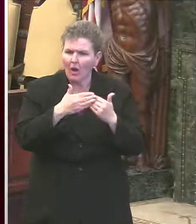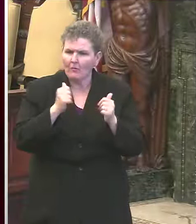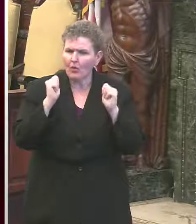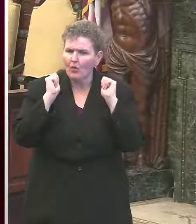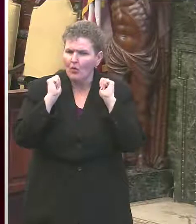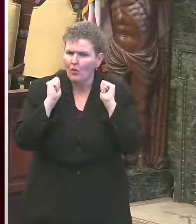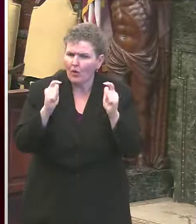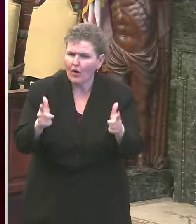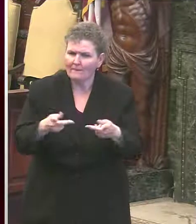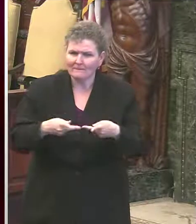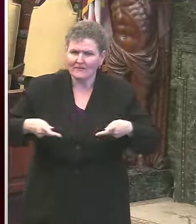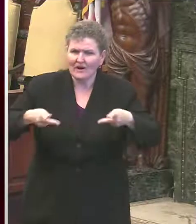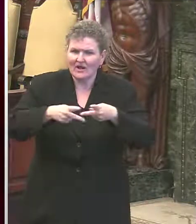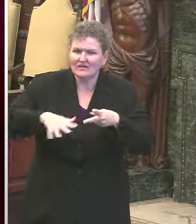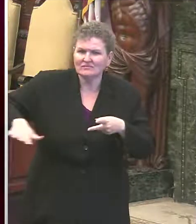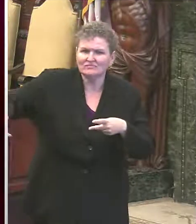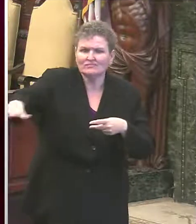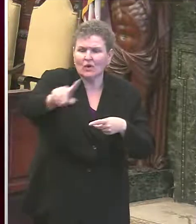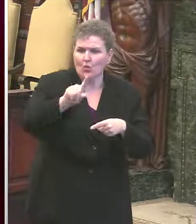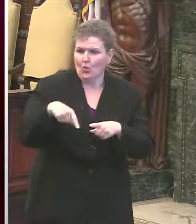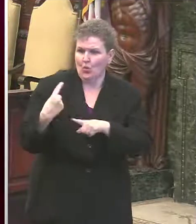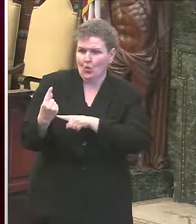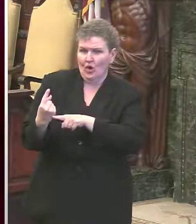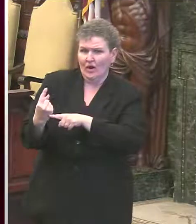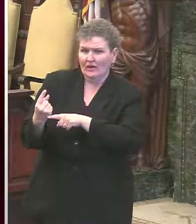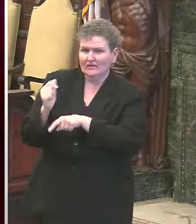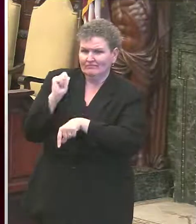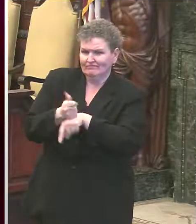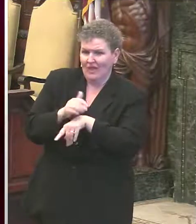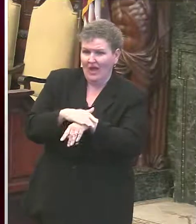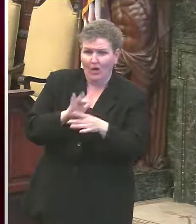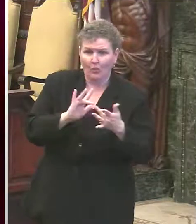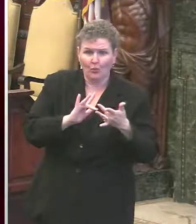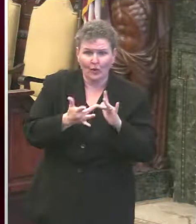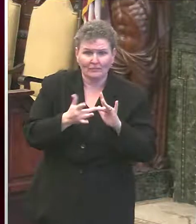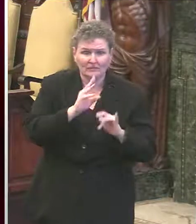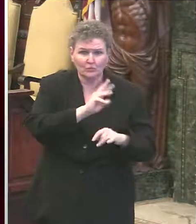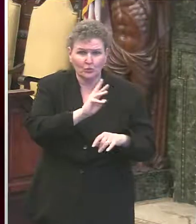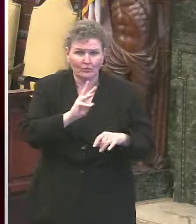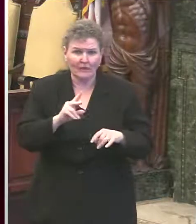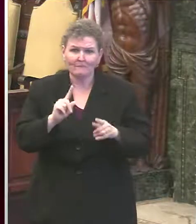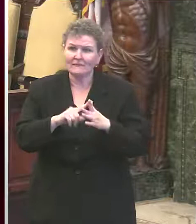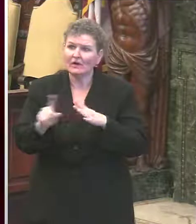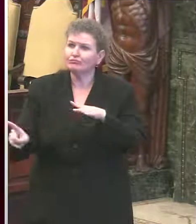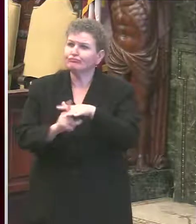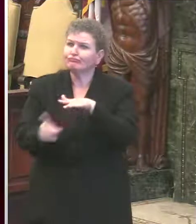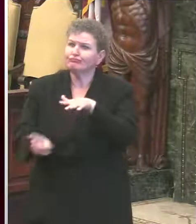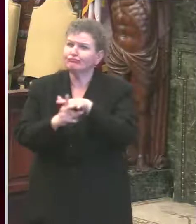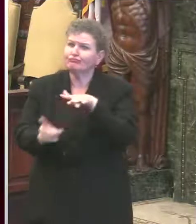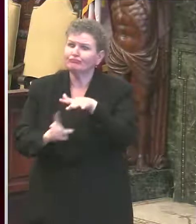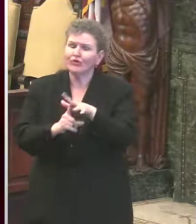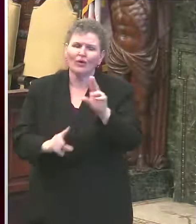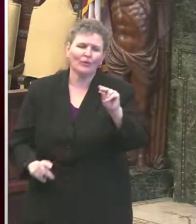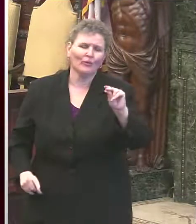invitation. And so if we put up a website, it doesn't necessarily mean this is a place where people can just go in and show up and be vaccinated. And so we want to have the